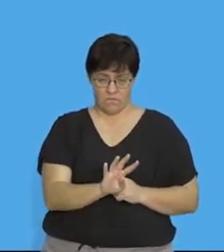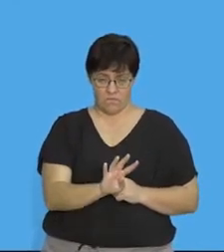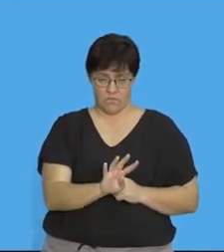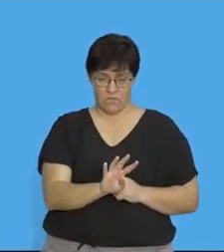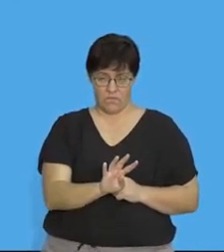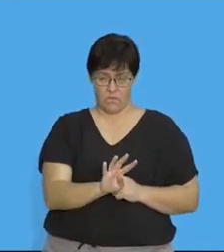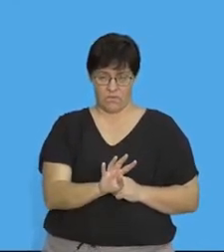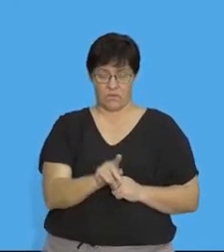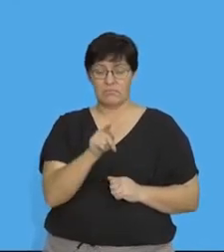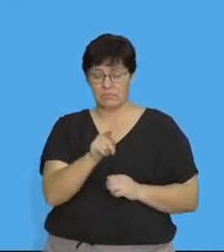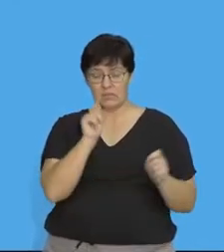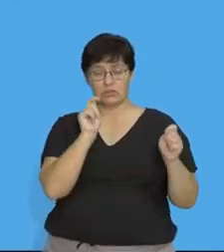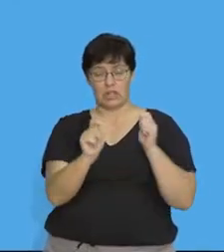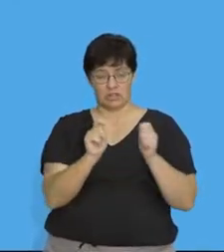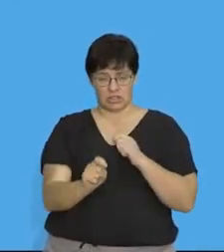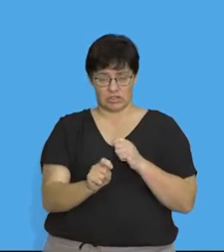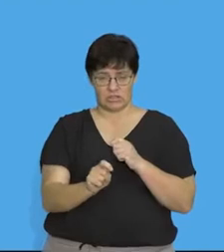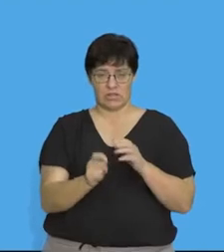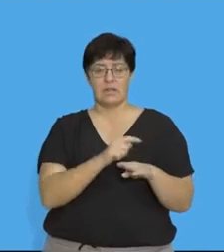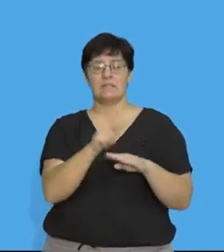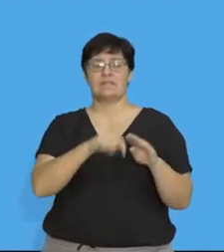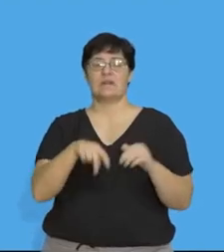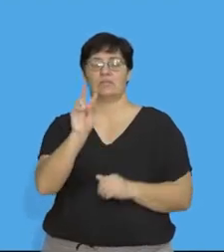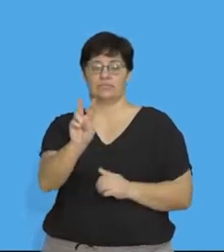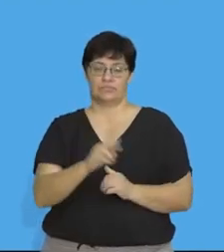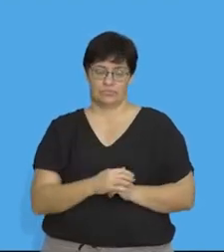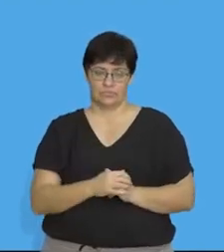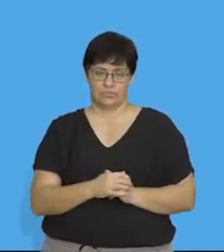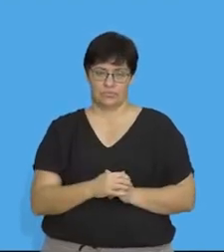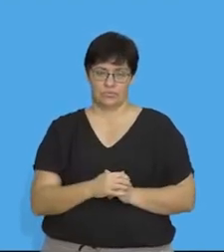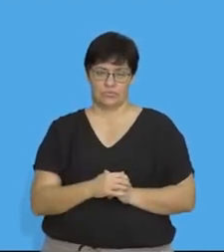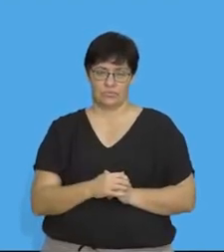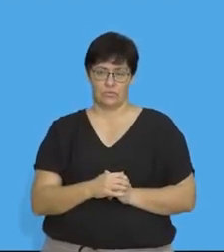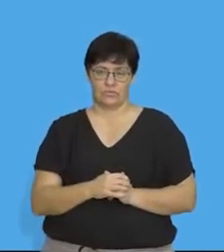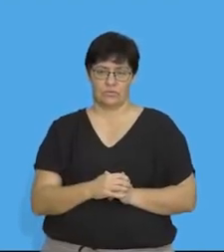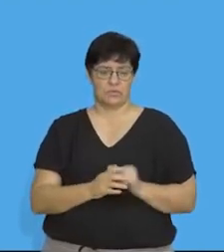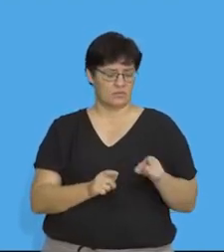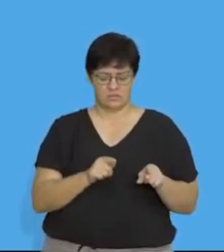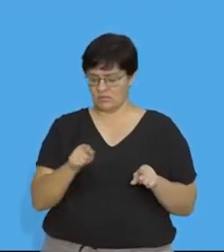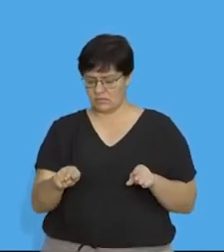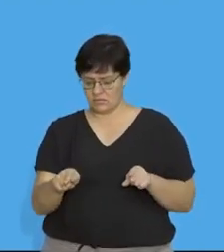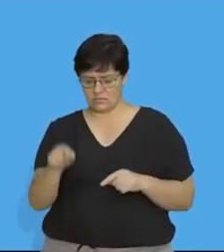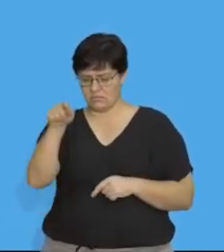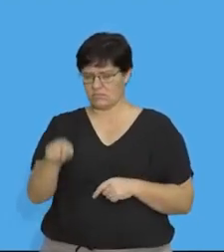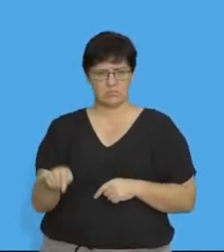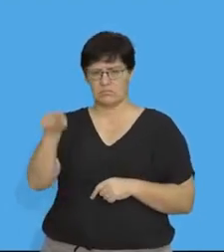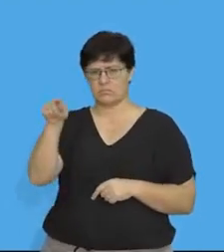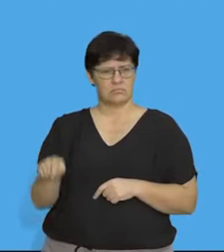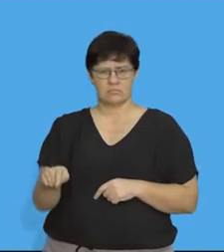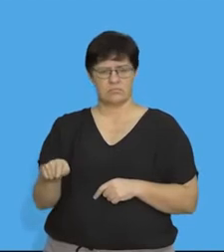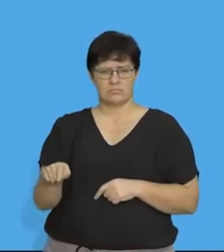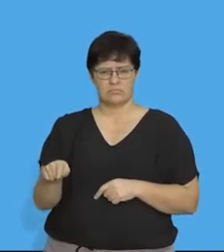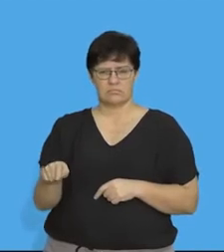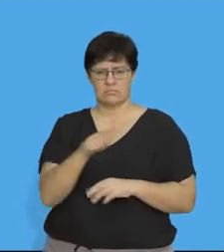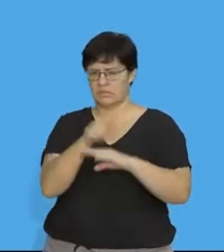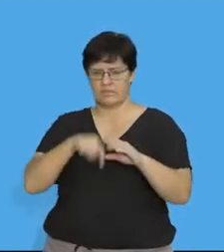we've changed there is we've divided by 2. But if we went from here to here, notice that this isn't a divide by 2.